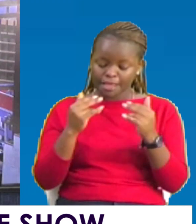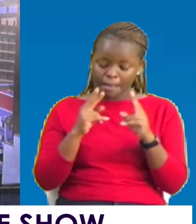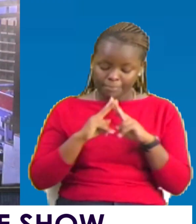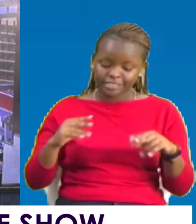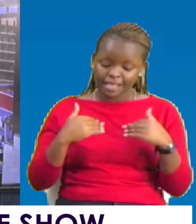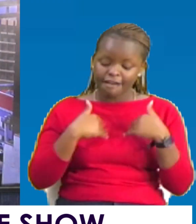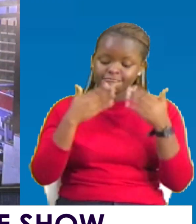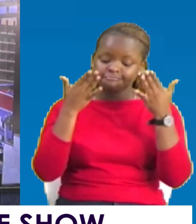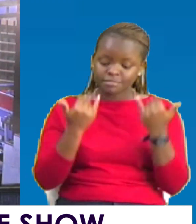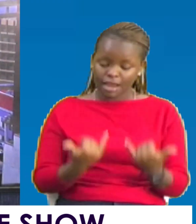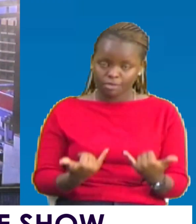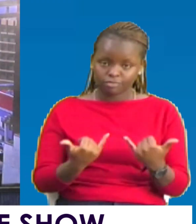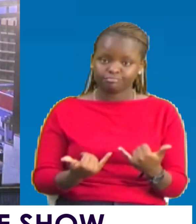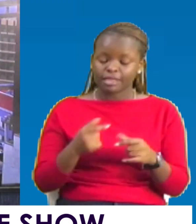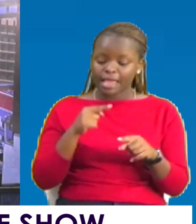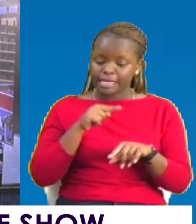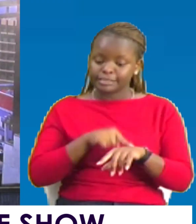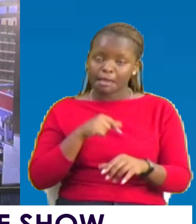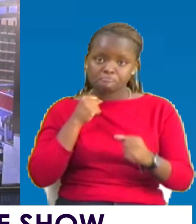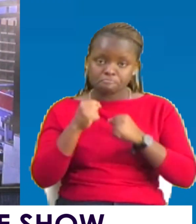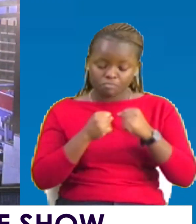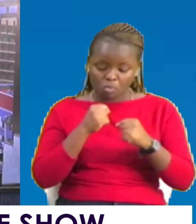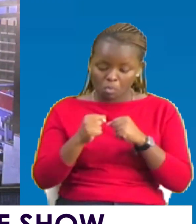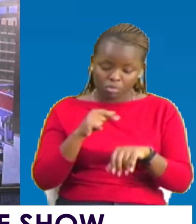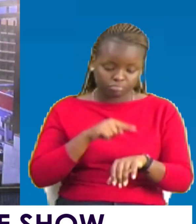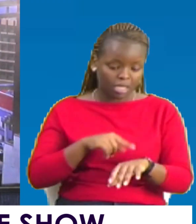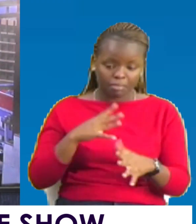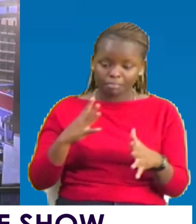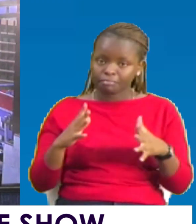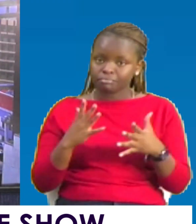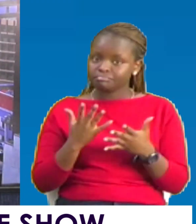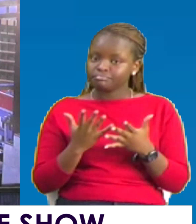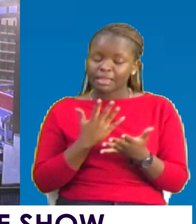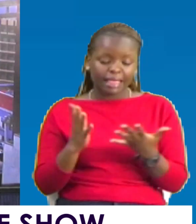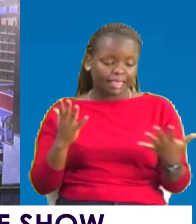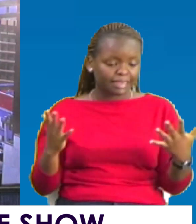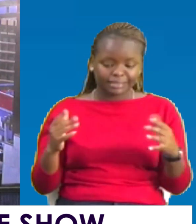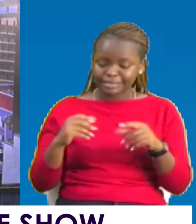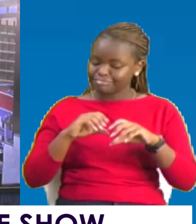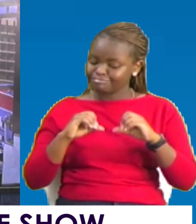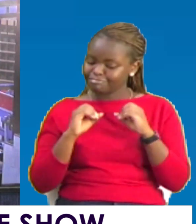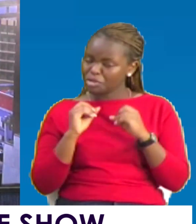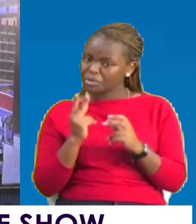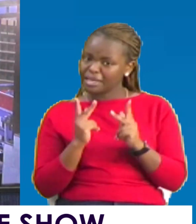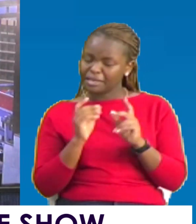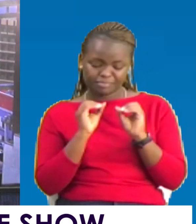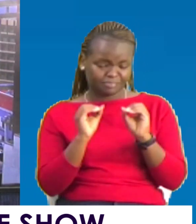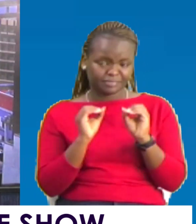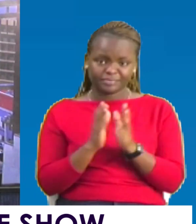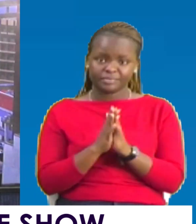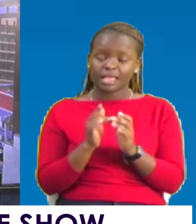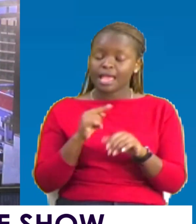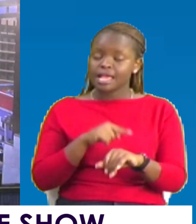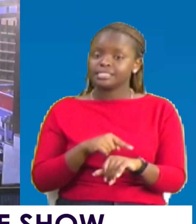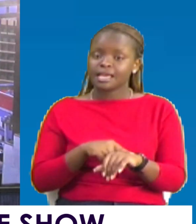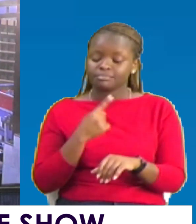it at a time of war, at a time when things are not okay, at a time of civil strife. You are saying it at a time